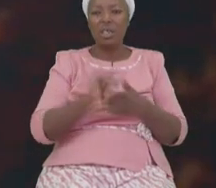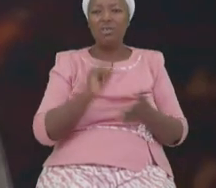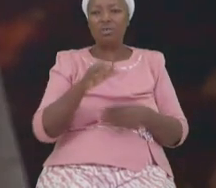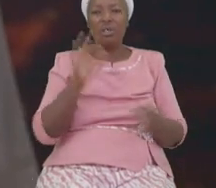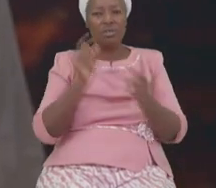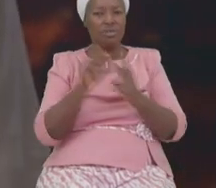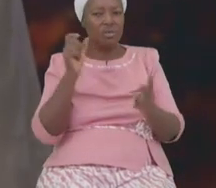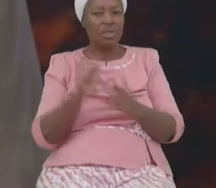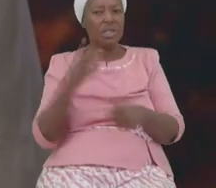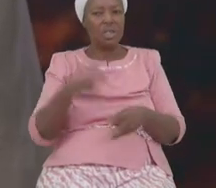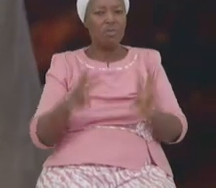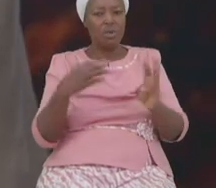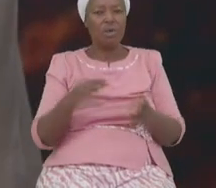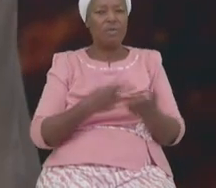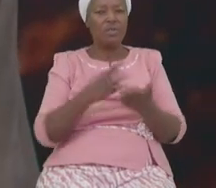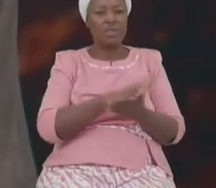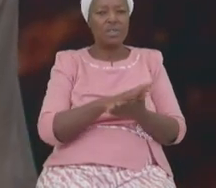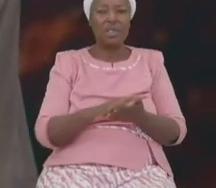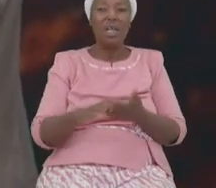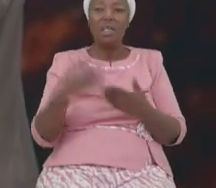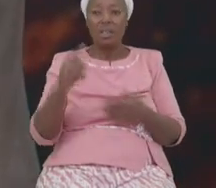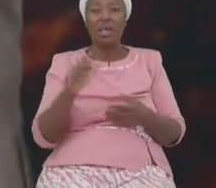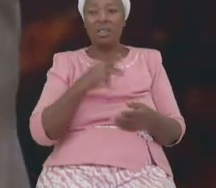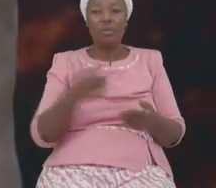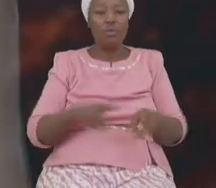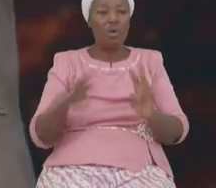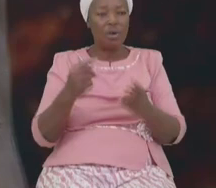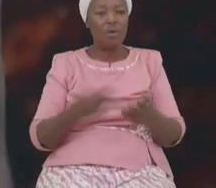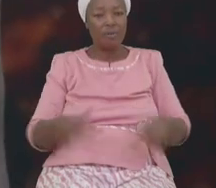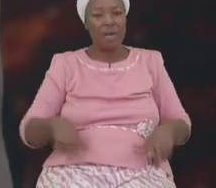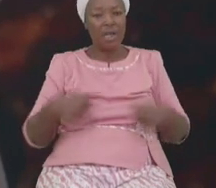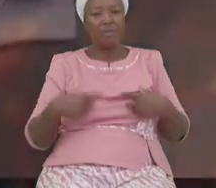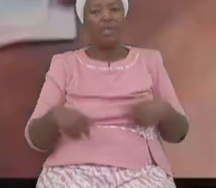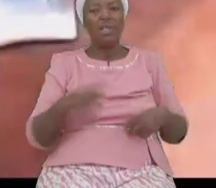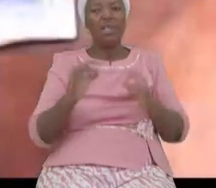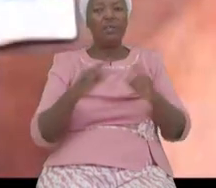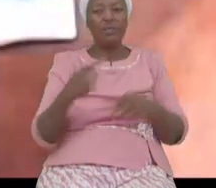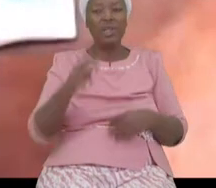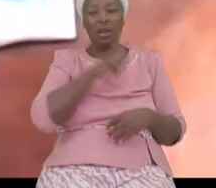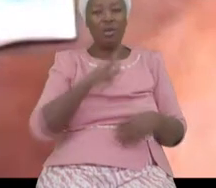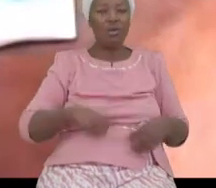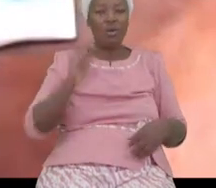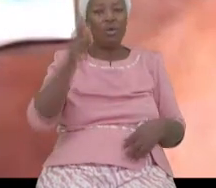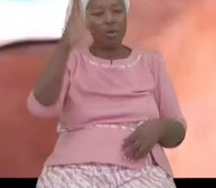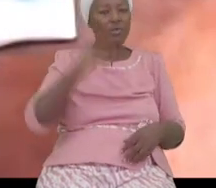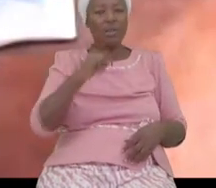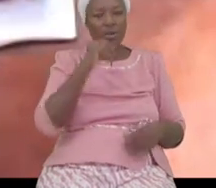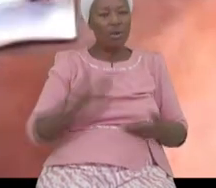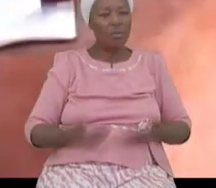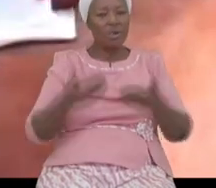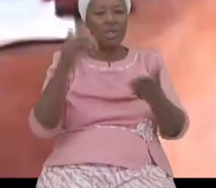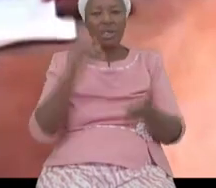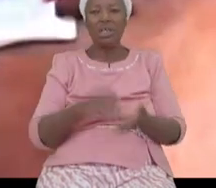the way of righteousness and the way of life is the Lord thy God. If you are not born